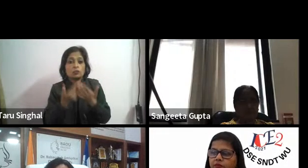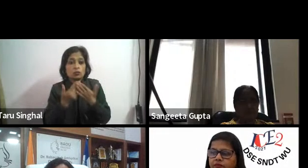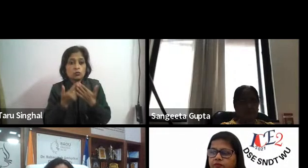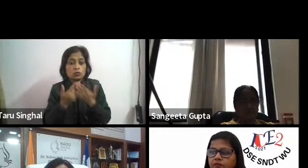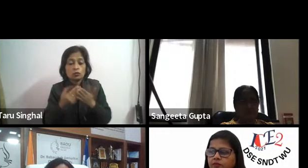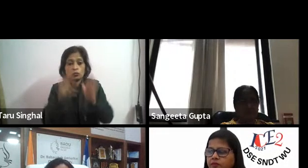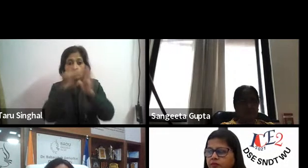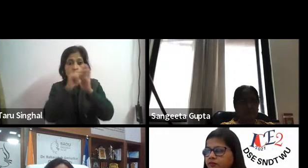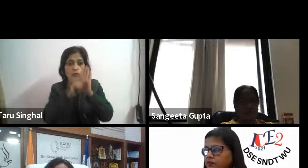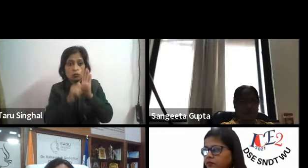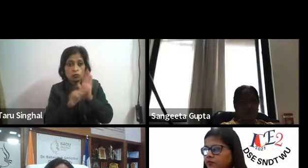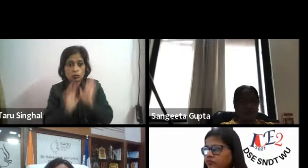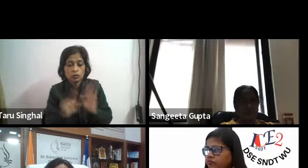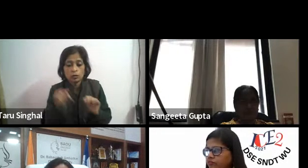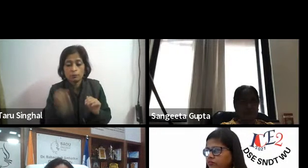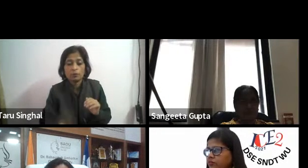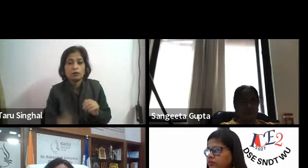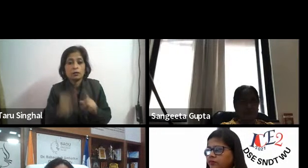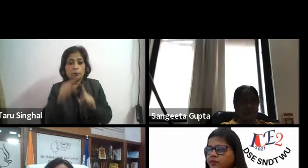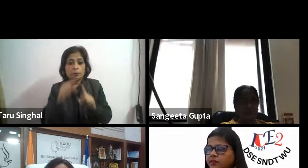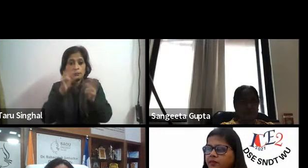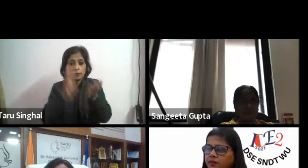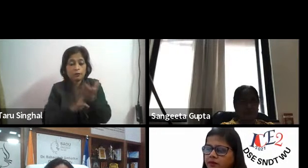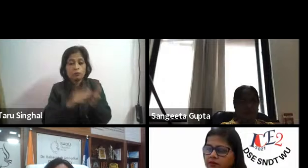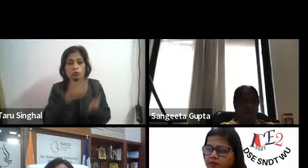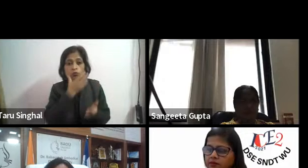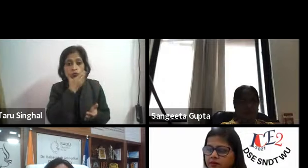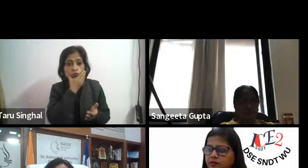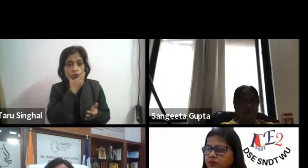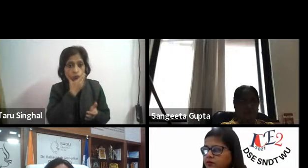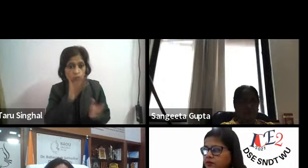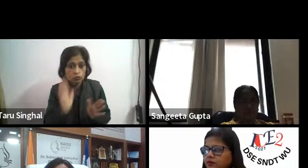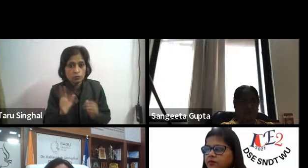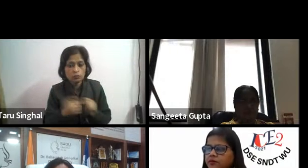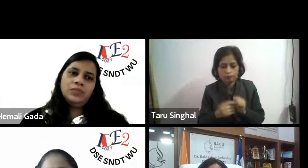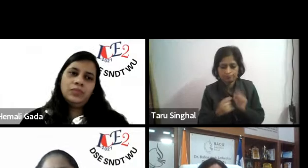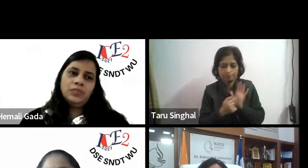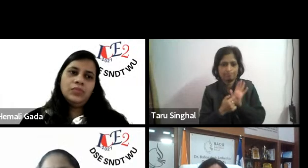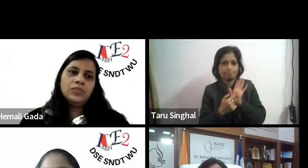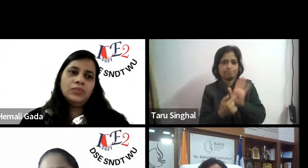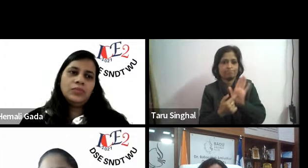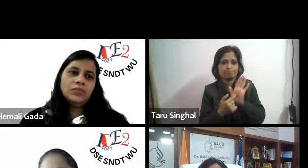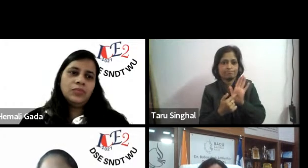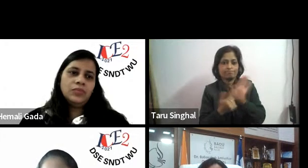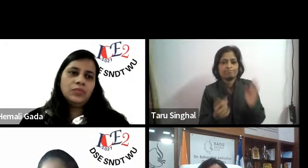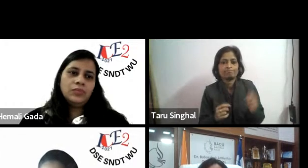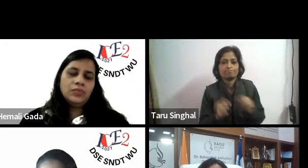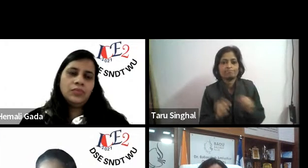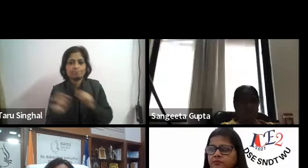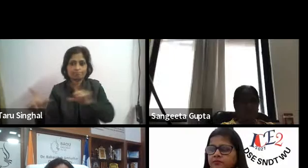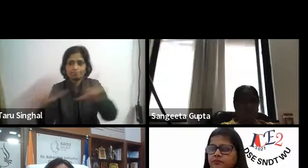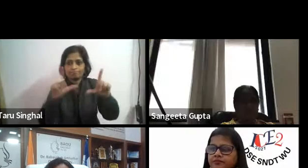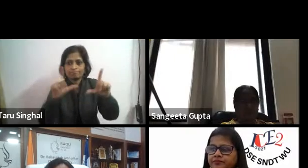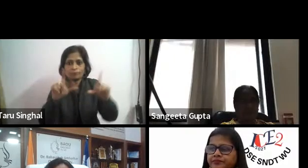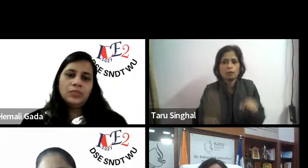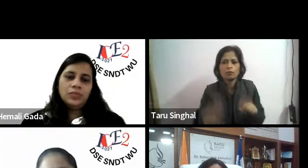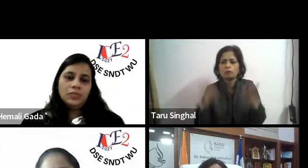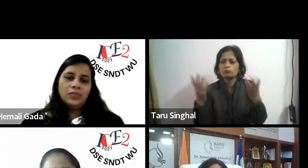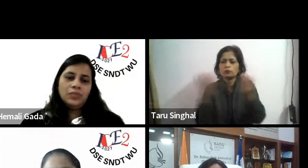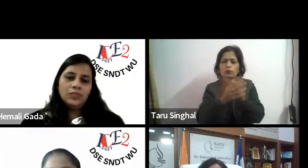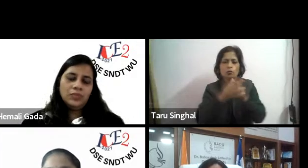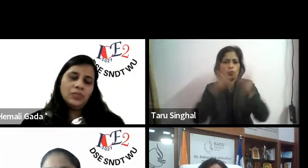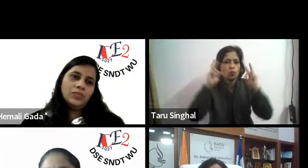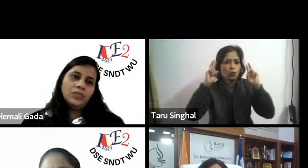introduced by Honorable Prime Minister Shri Narendra Ji Modi and his team, has given a great hope now for